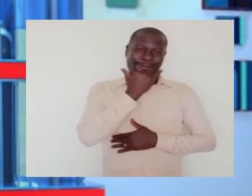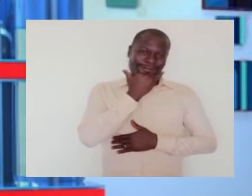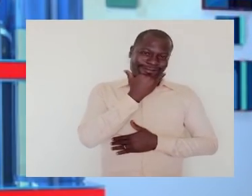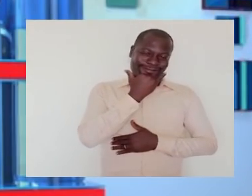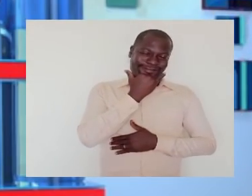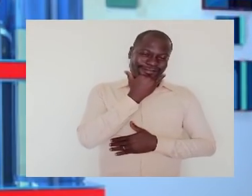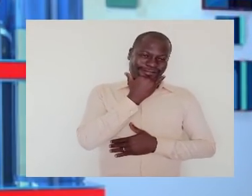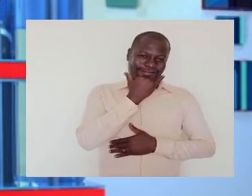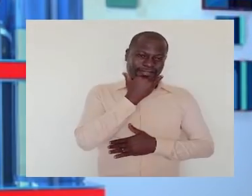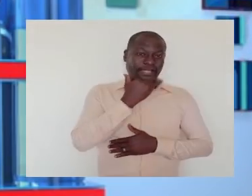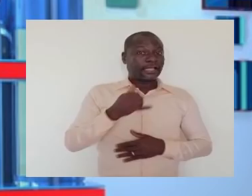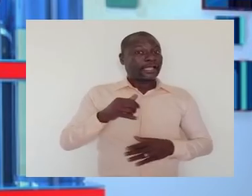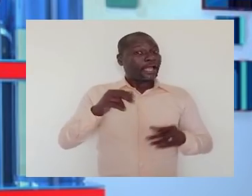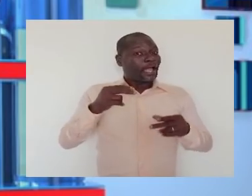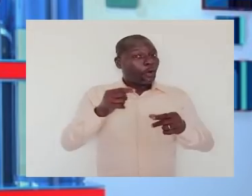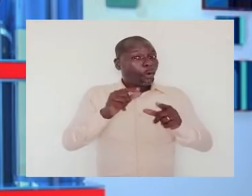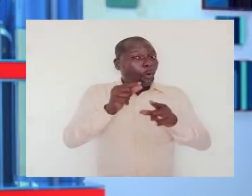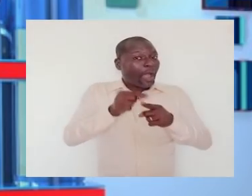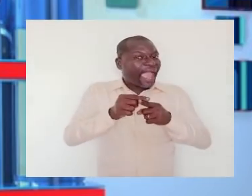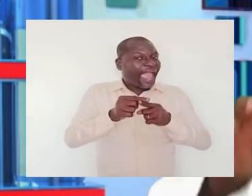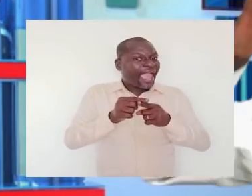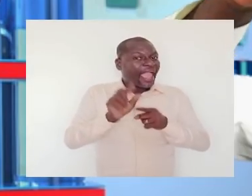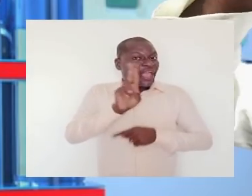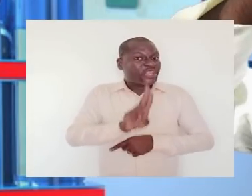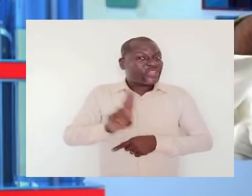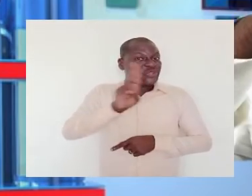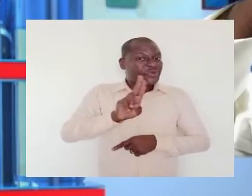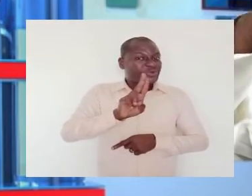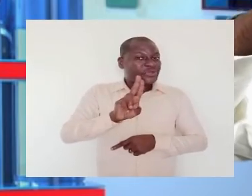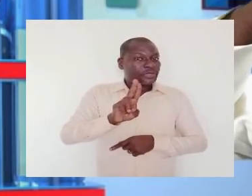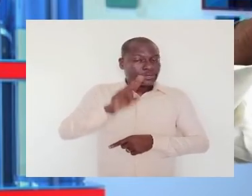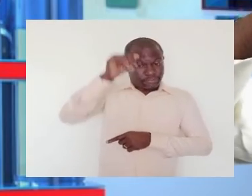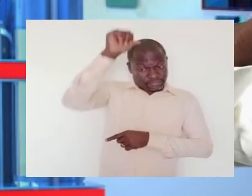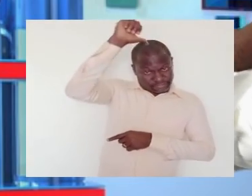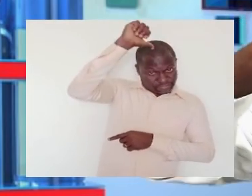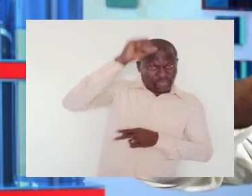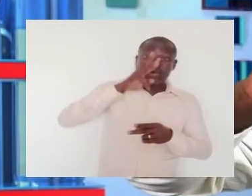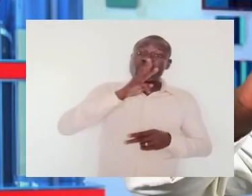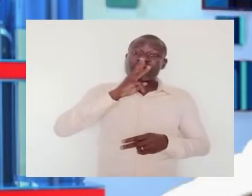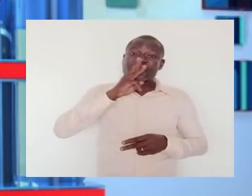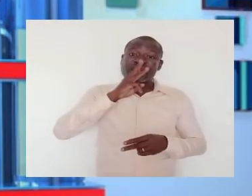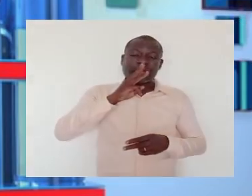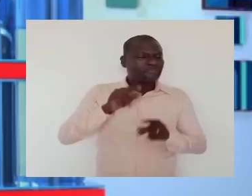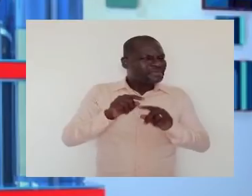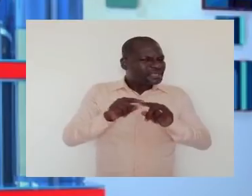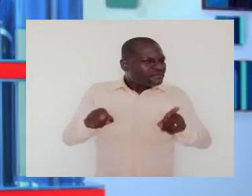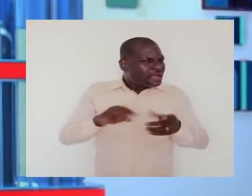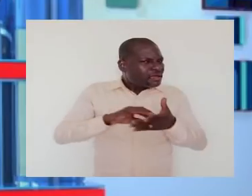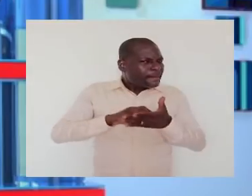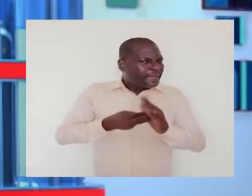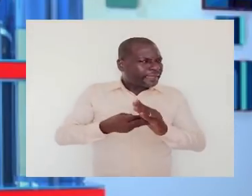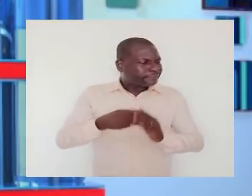eno so so ente saa if say Greek for efre si ye hwe ensuo agu watifi no wo mo fra no